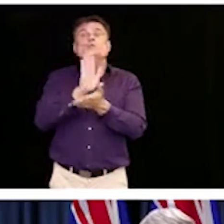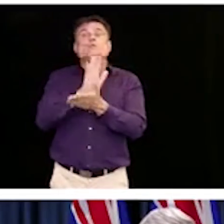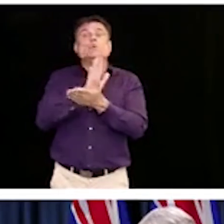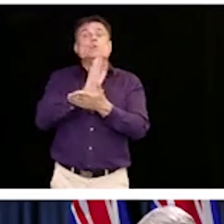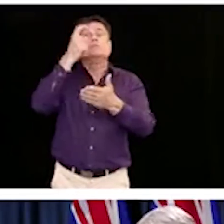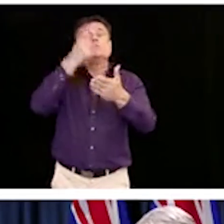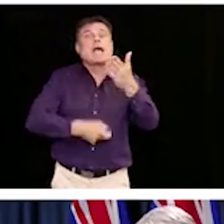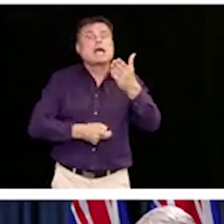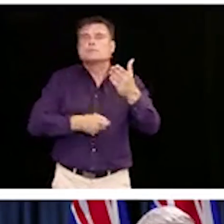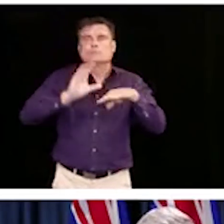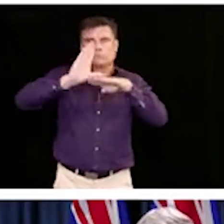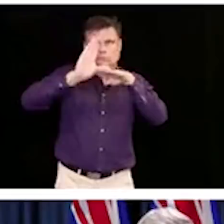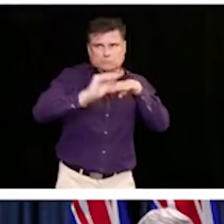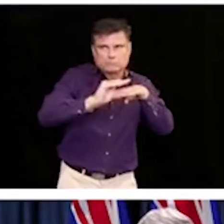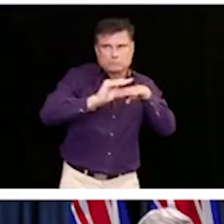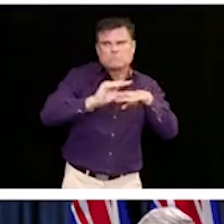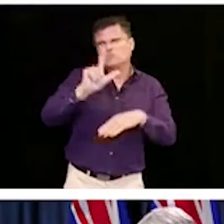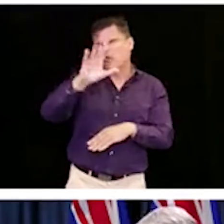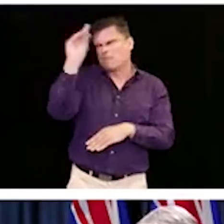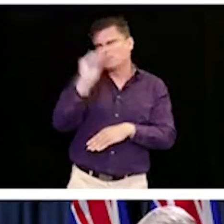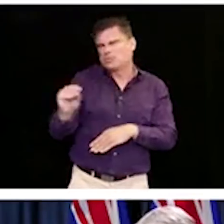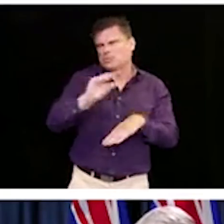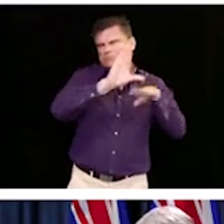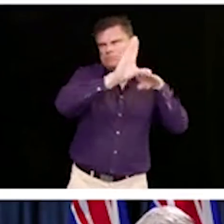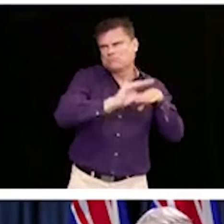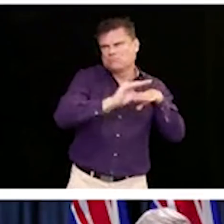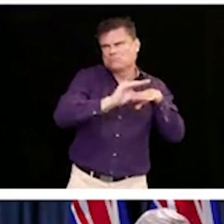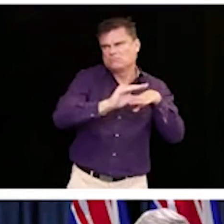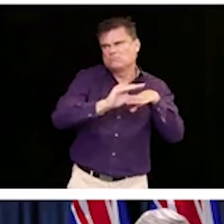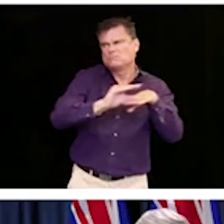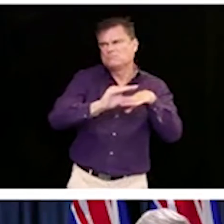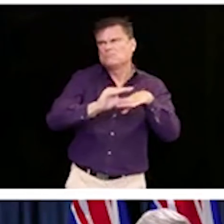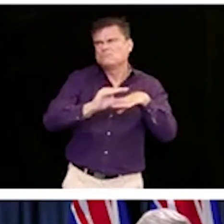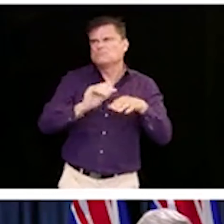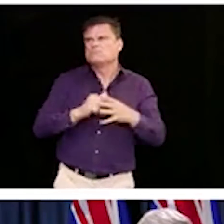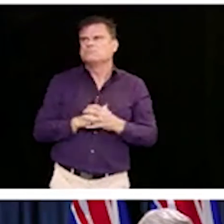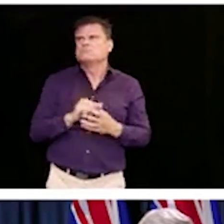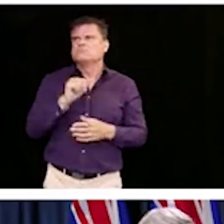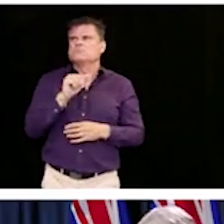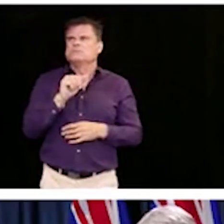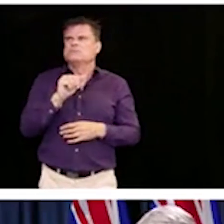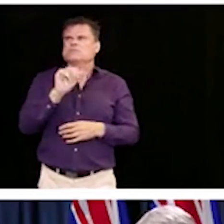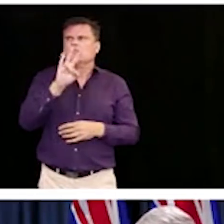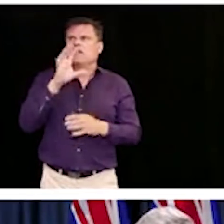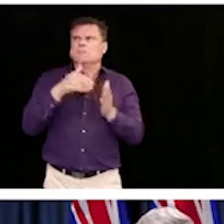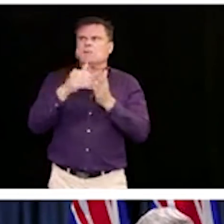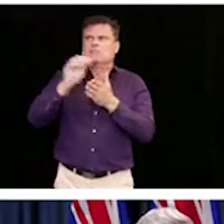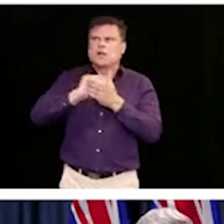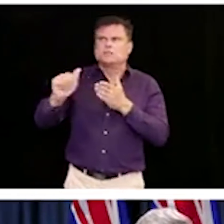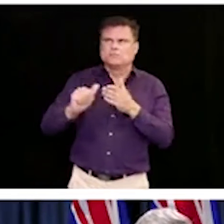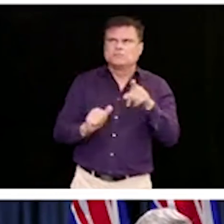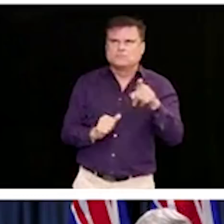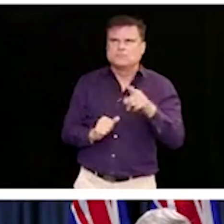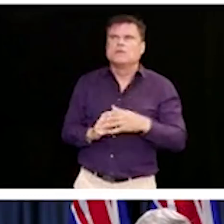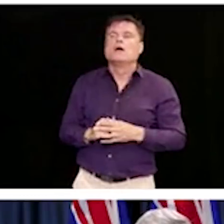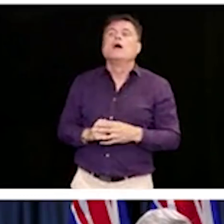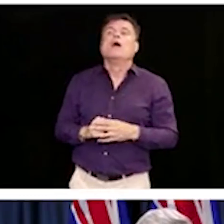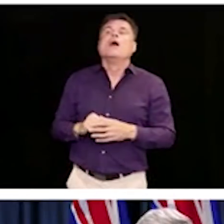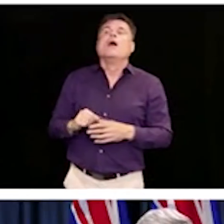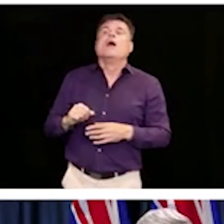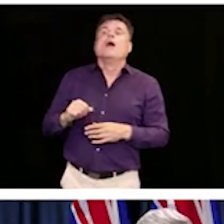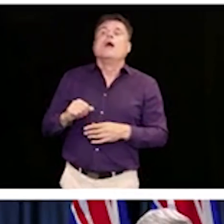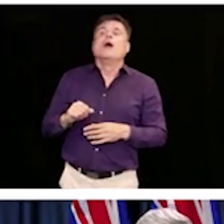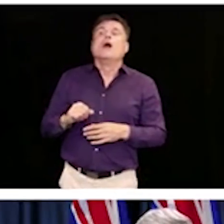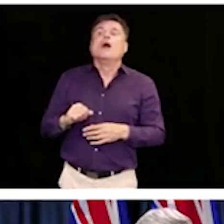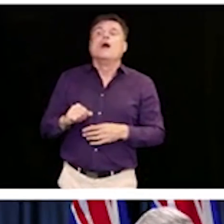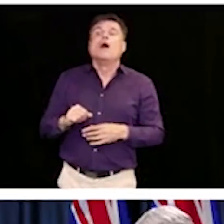commercial properties by an average of 25%, $700 million. Delays in increasing the scheduled carbon